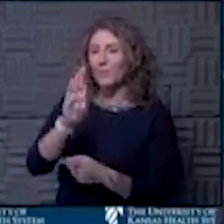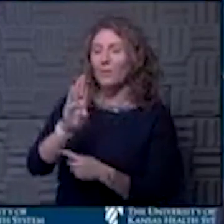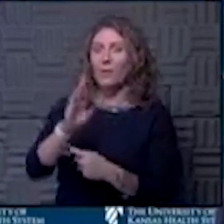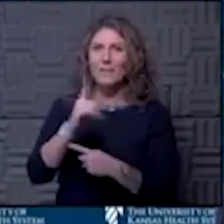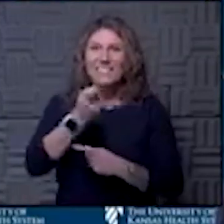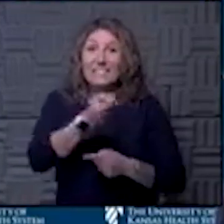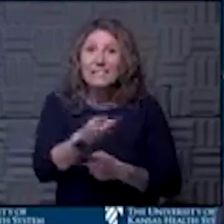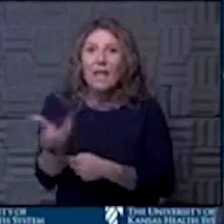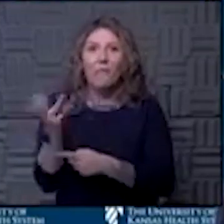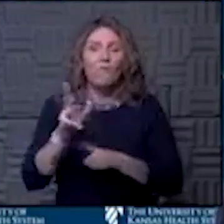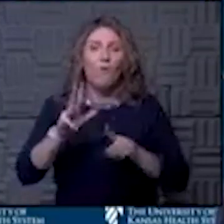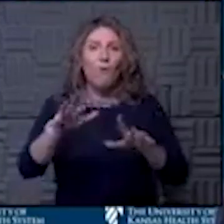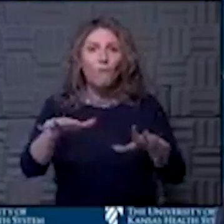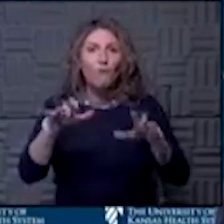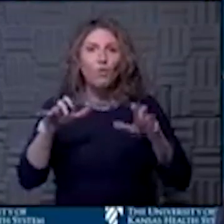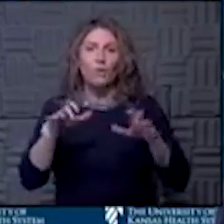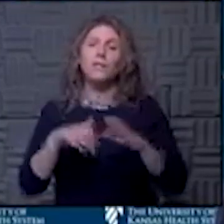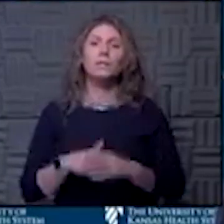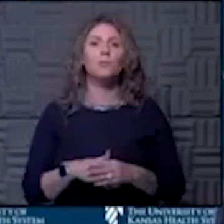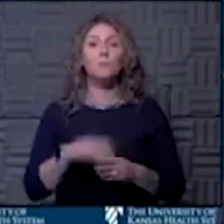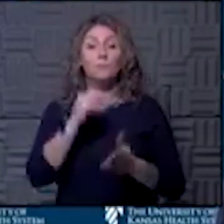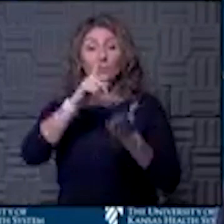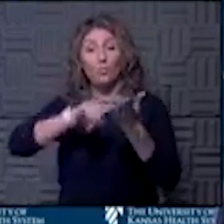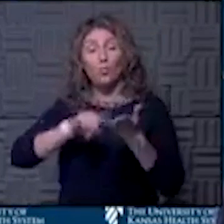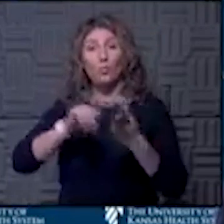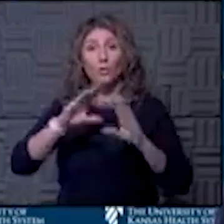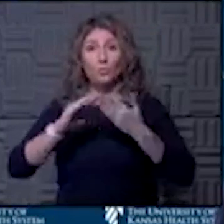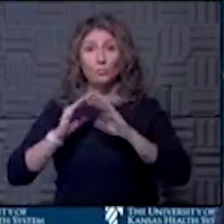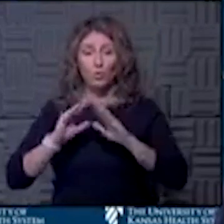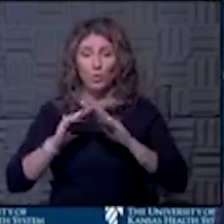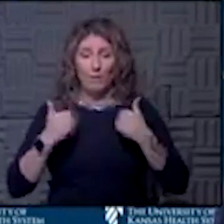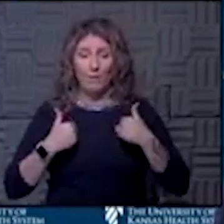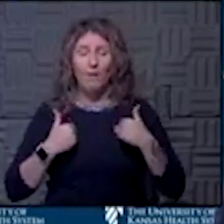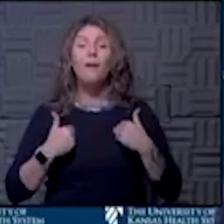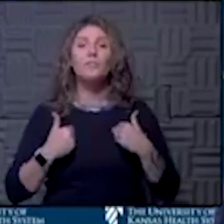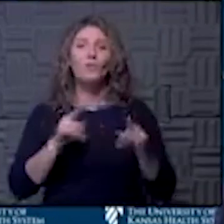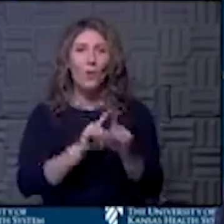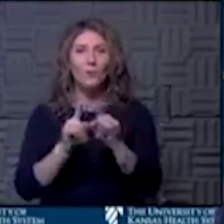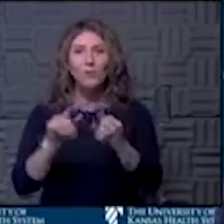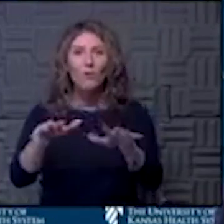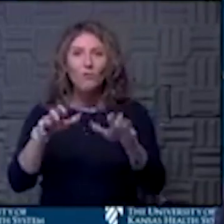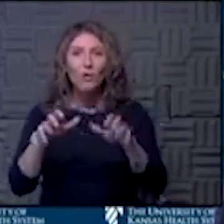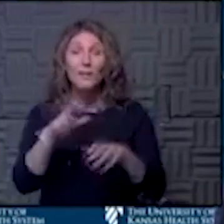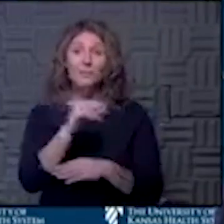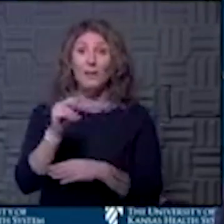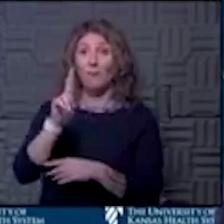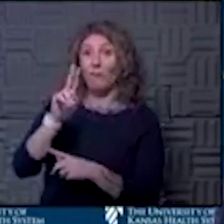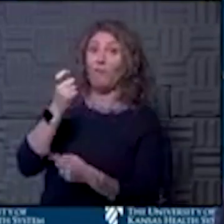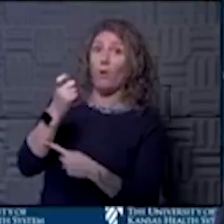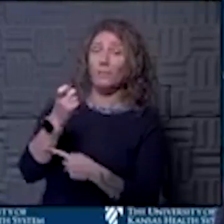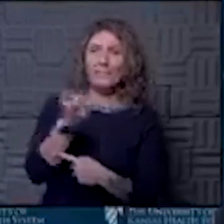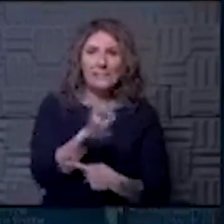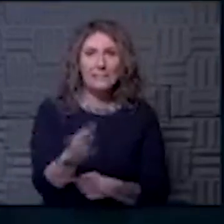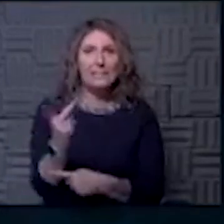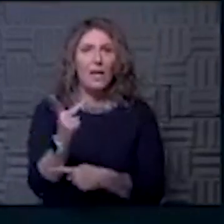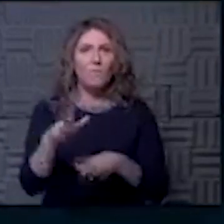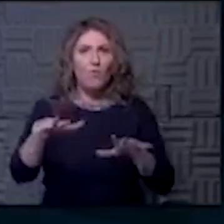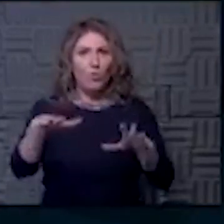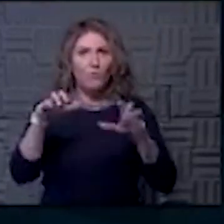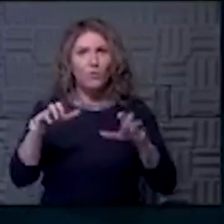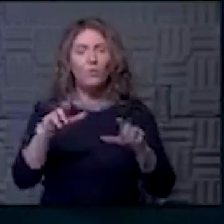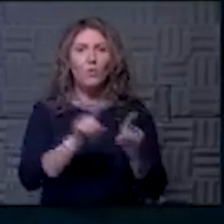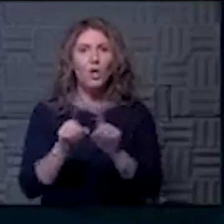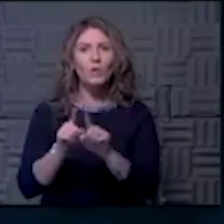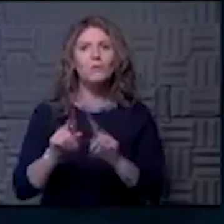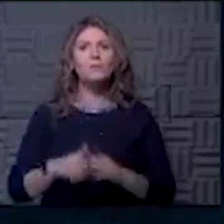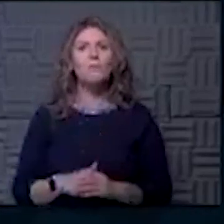these freezers. The research community here on campus also has some of these freezers. The pharmacy has several of these freezers. And I think